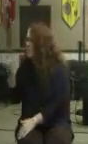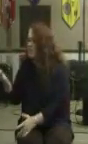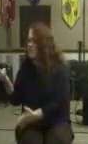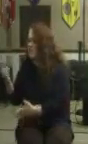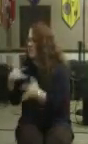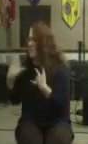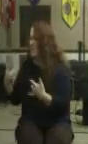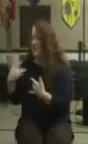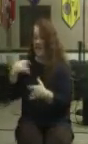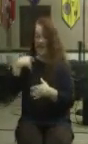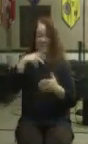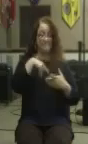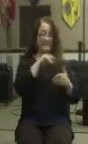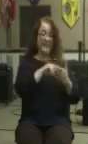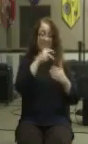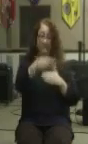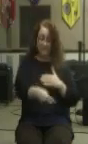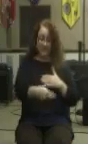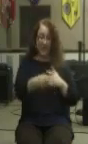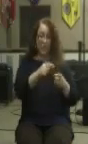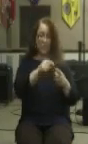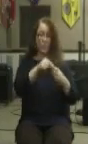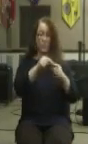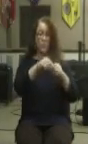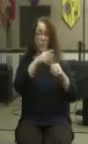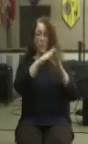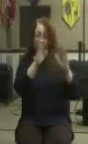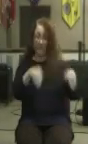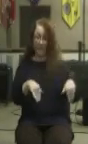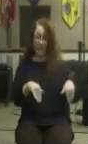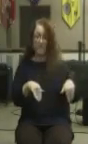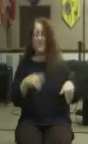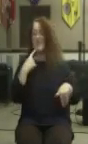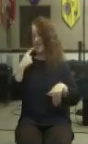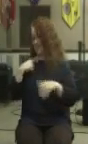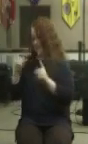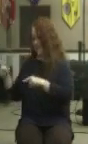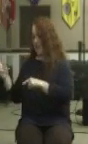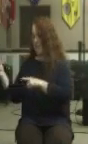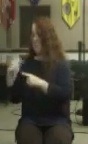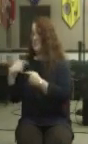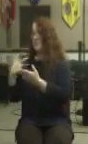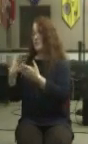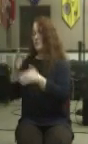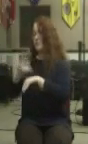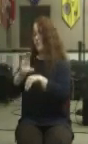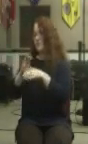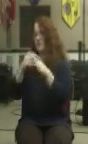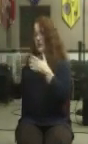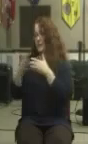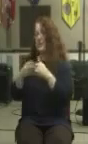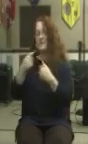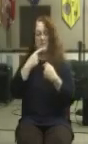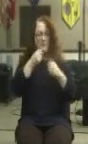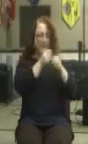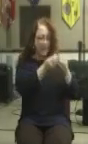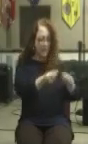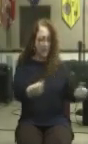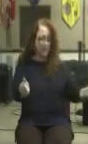Honey, what happened to you? I fell through the roof of my apartment, but you came to church anyway? Yes, be